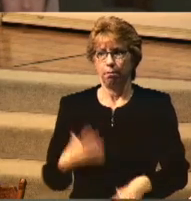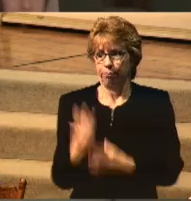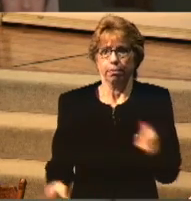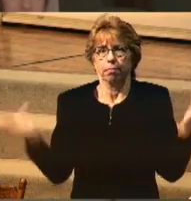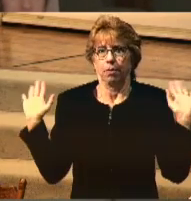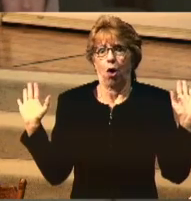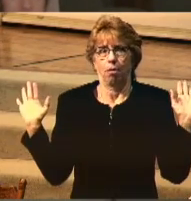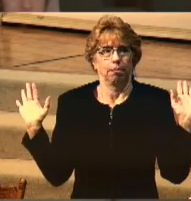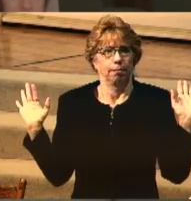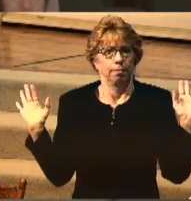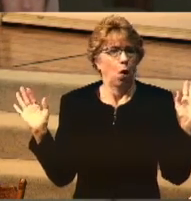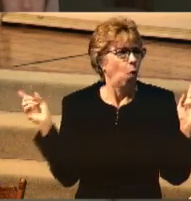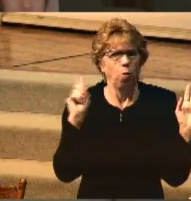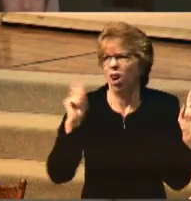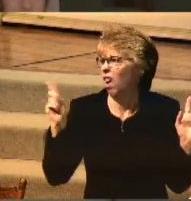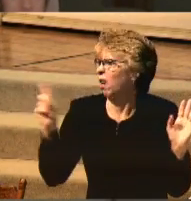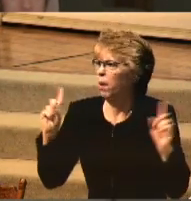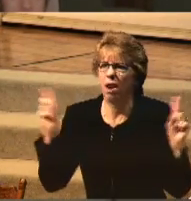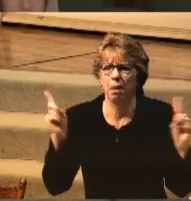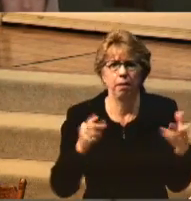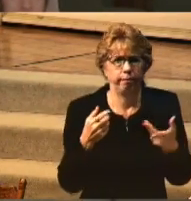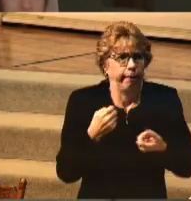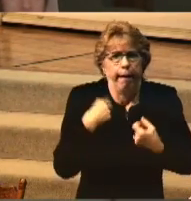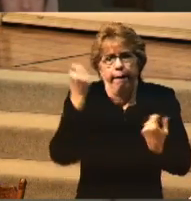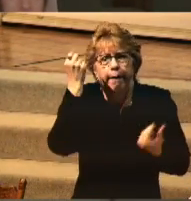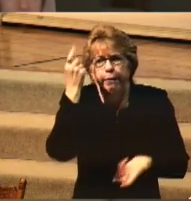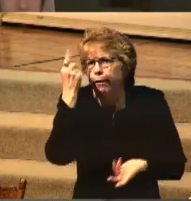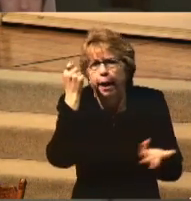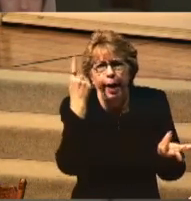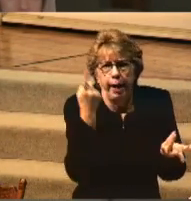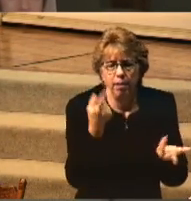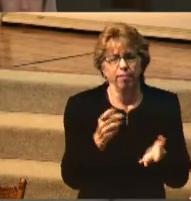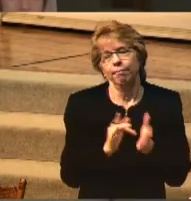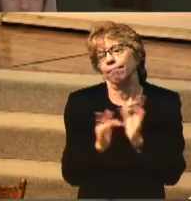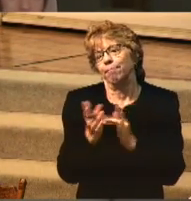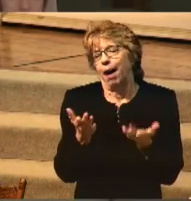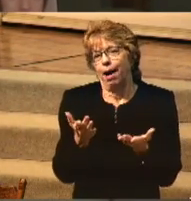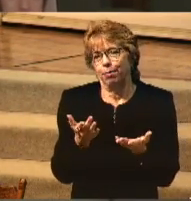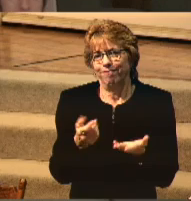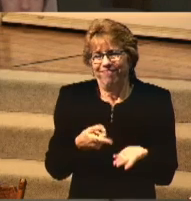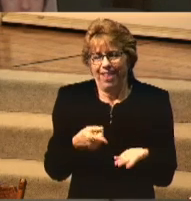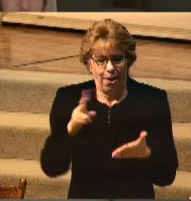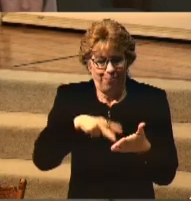disappearing. And they don't understand, what the Bible says about it.